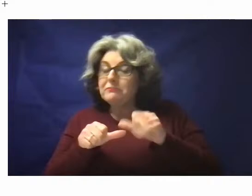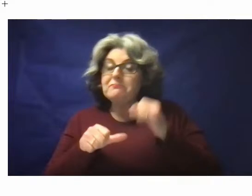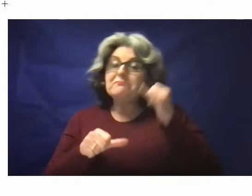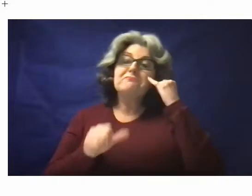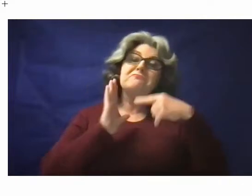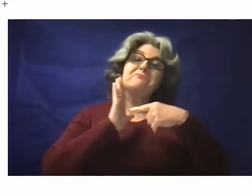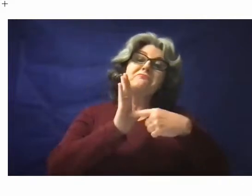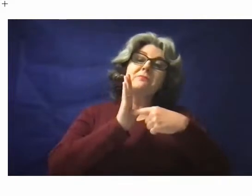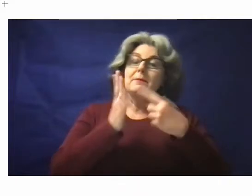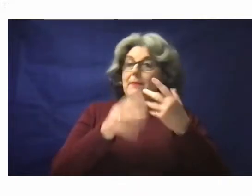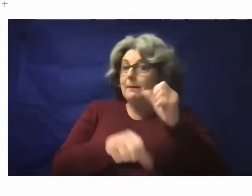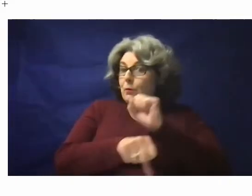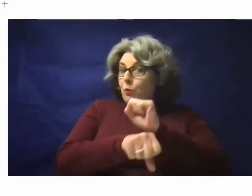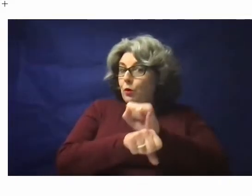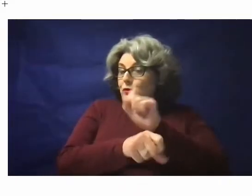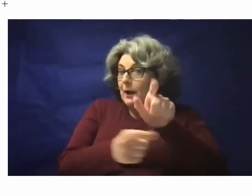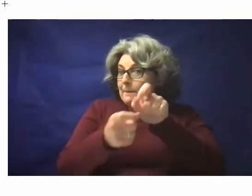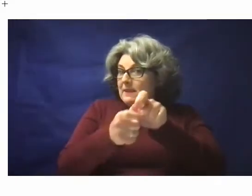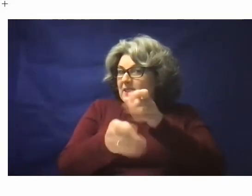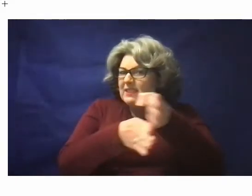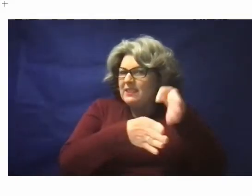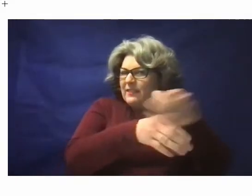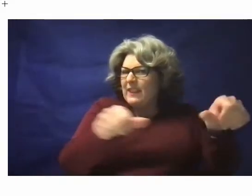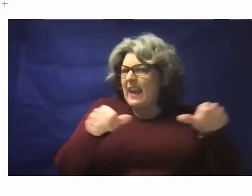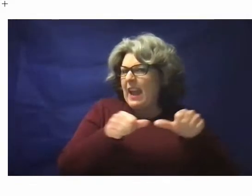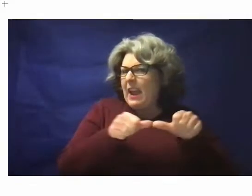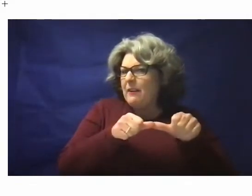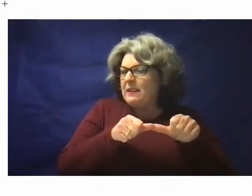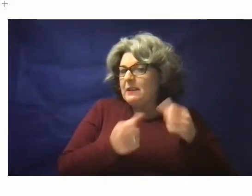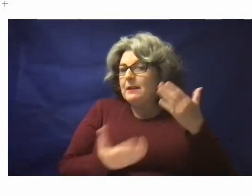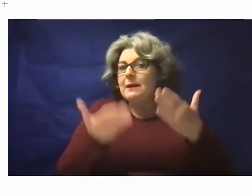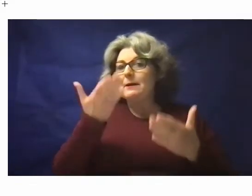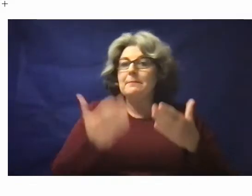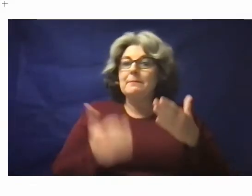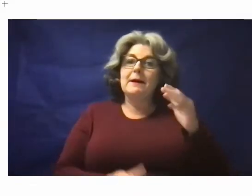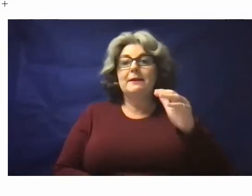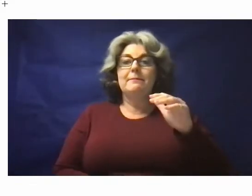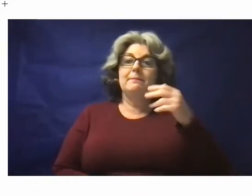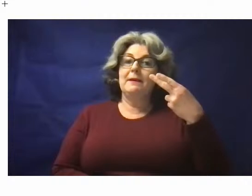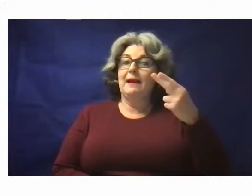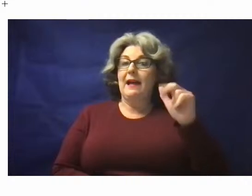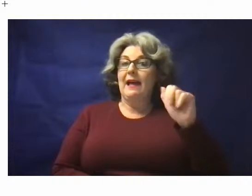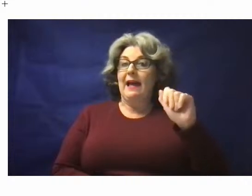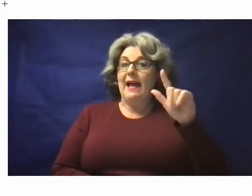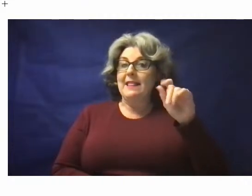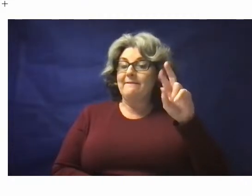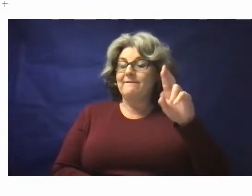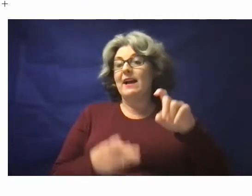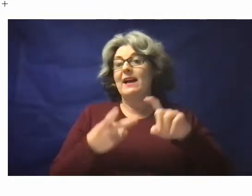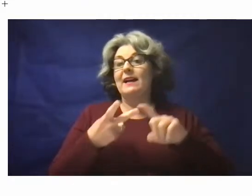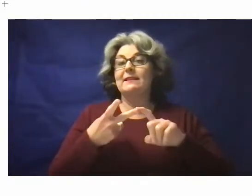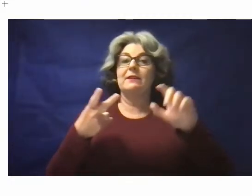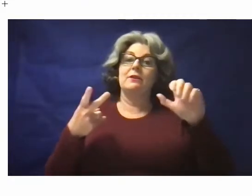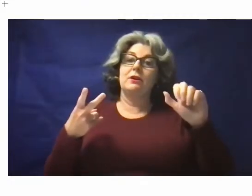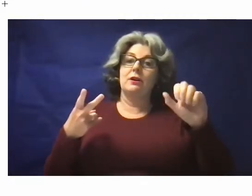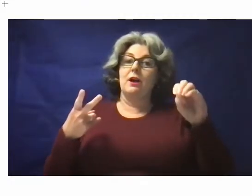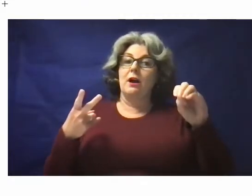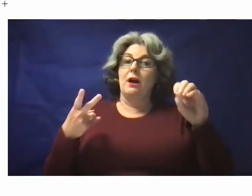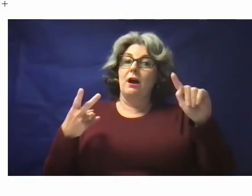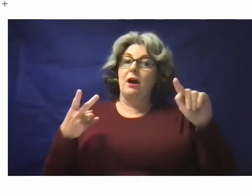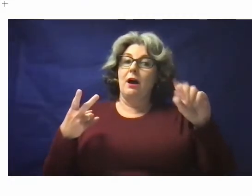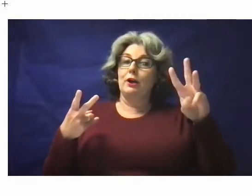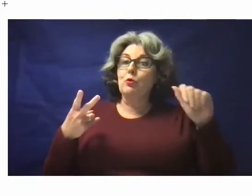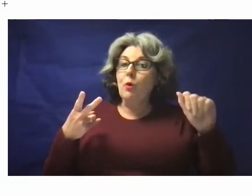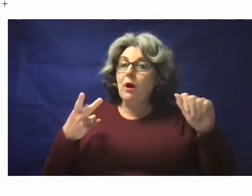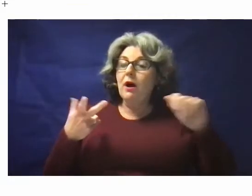looking for jobs in specific locations, let's say like Ottawa or Halifax, or Ottawa and Halifax, or for certain